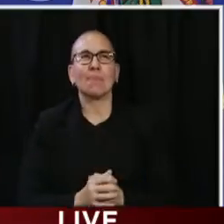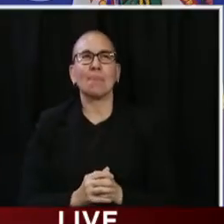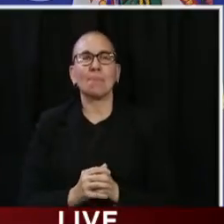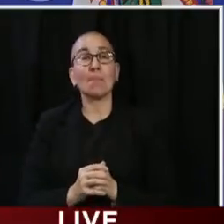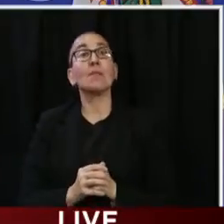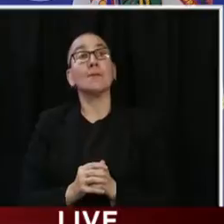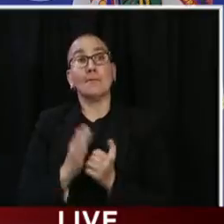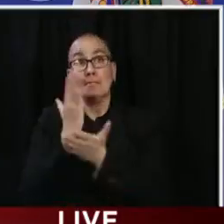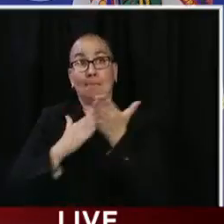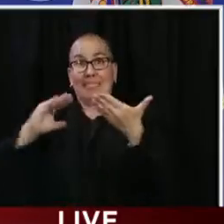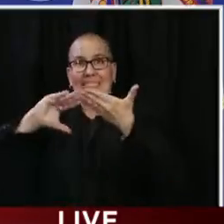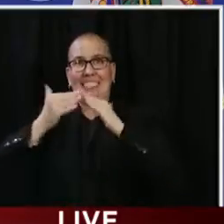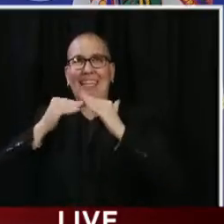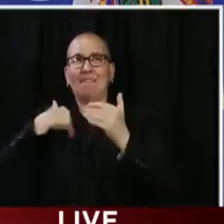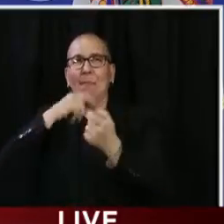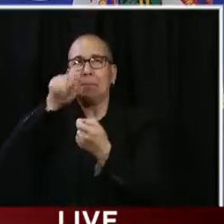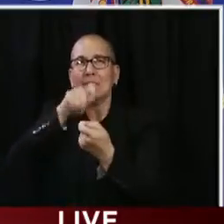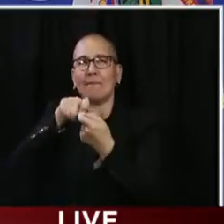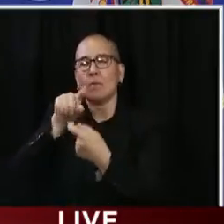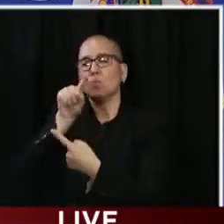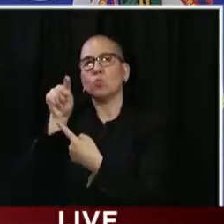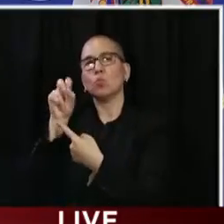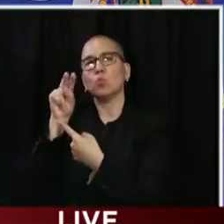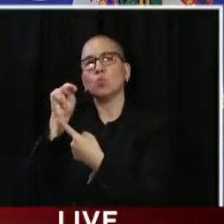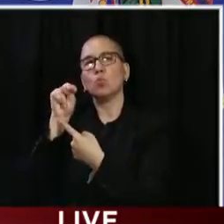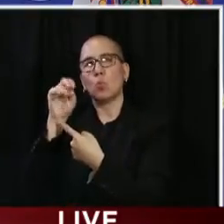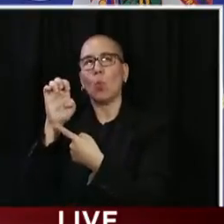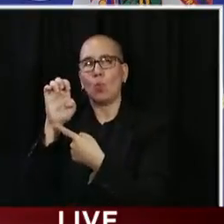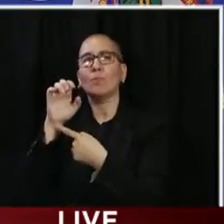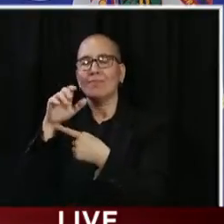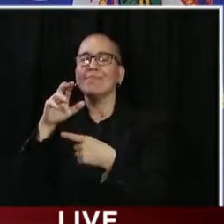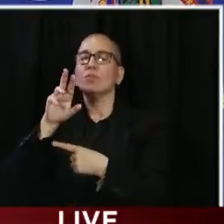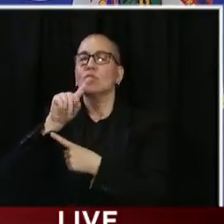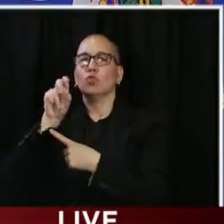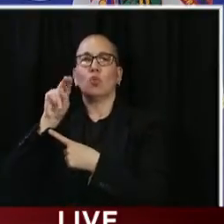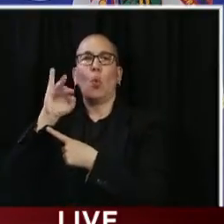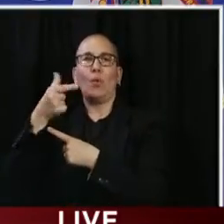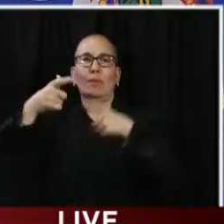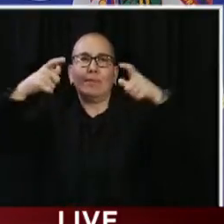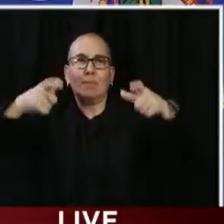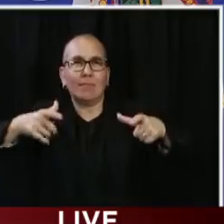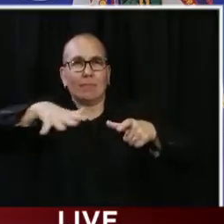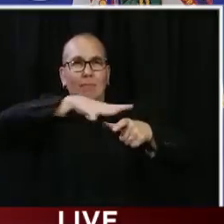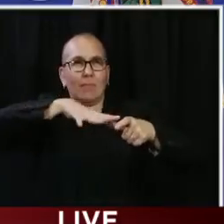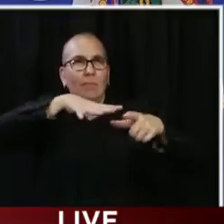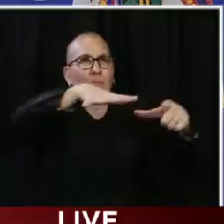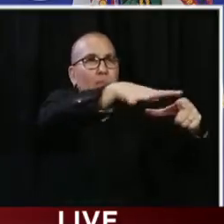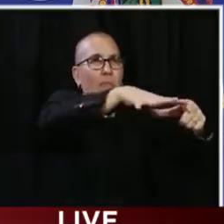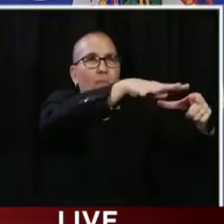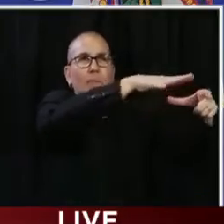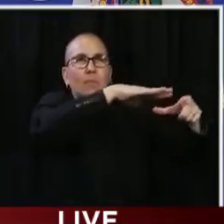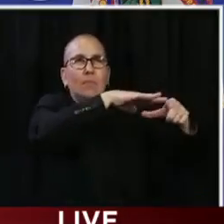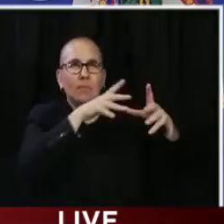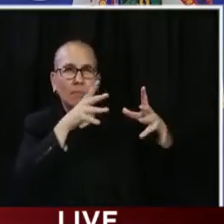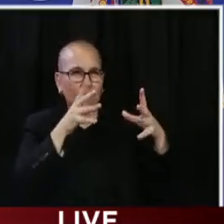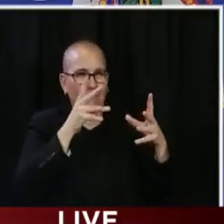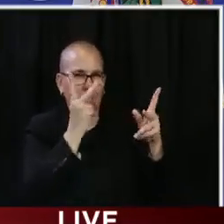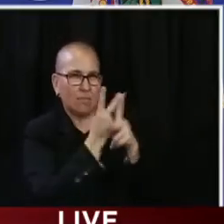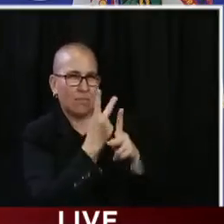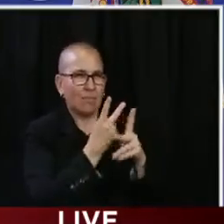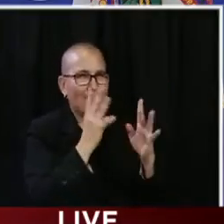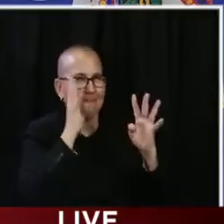might not have access to that space. My colleagues at MnDOT are looking into ways to find right-of-ways and sidewalks and